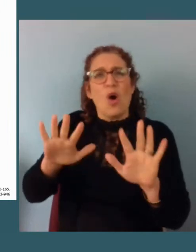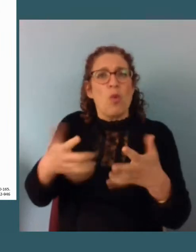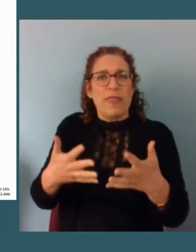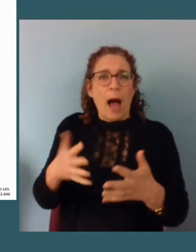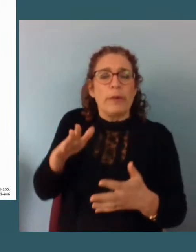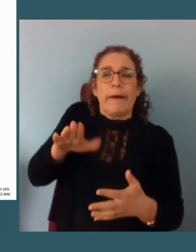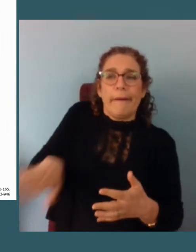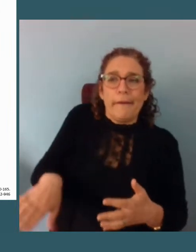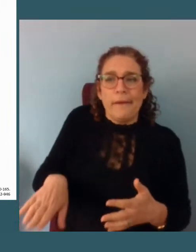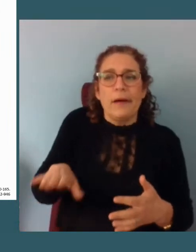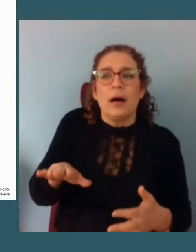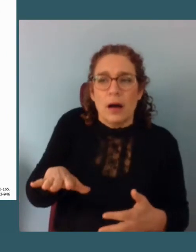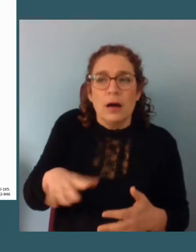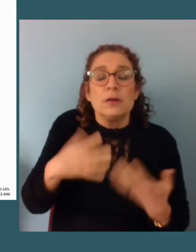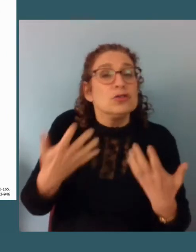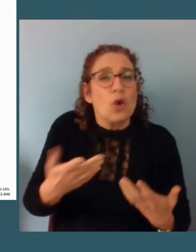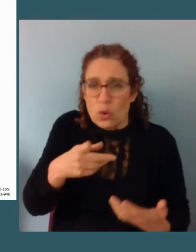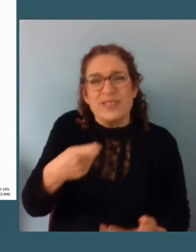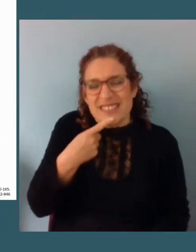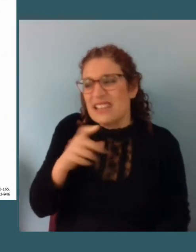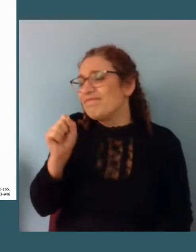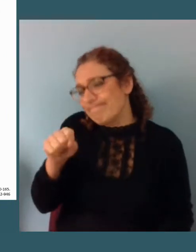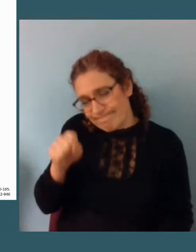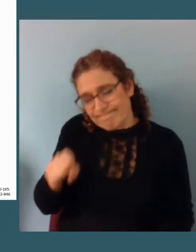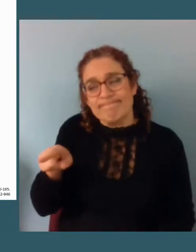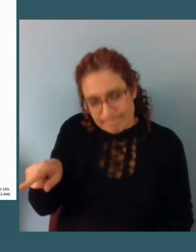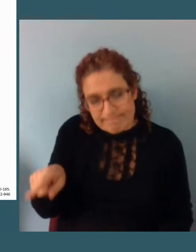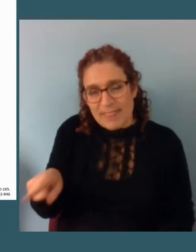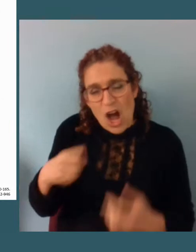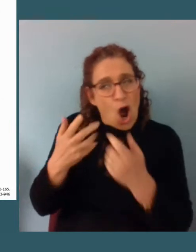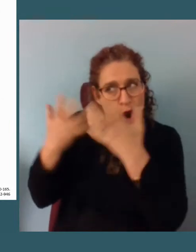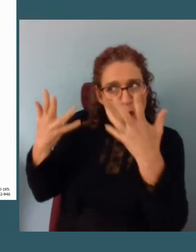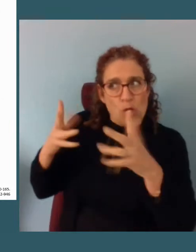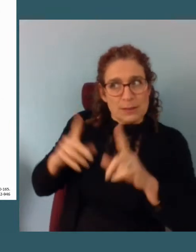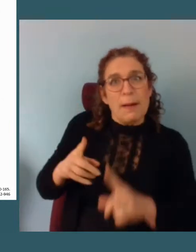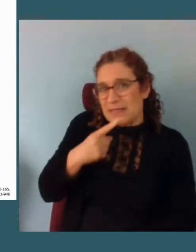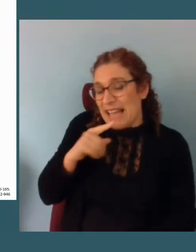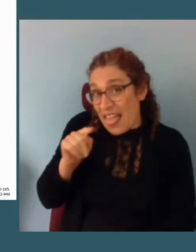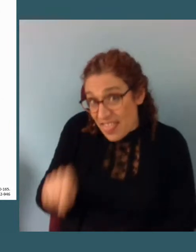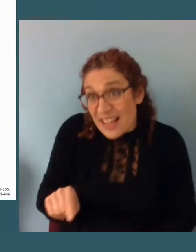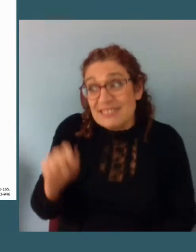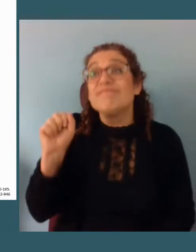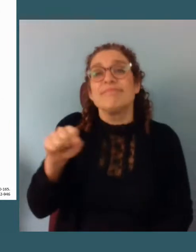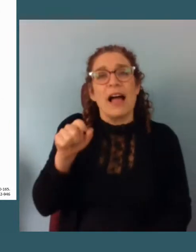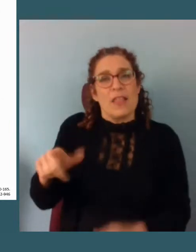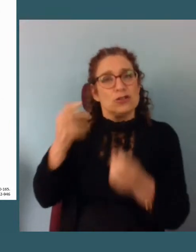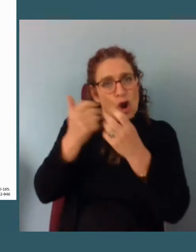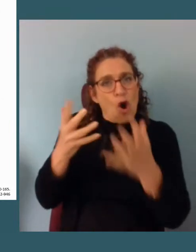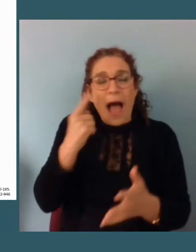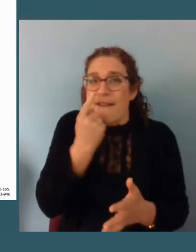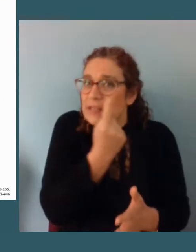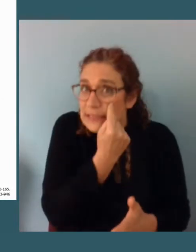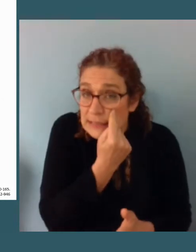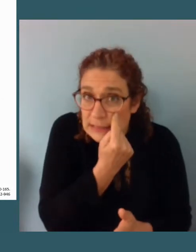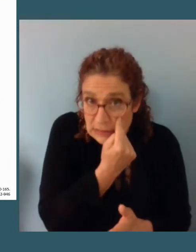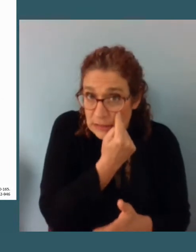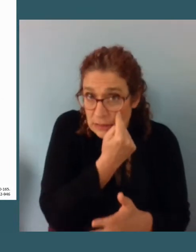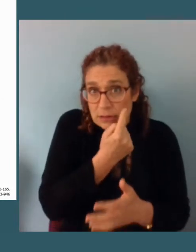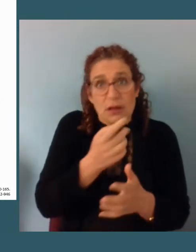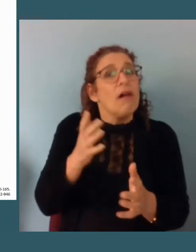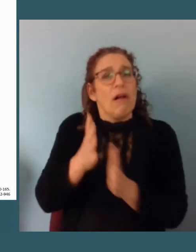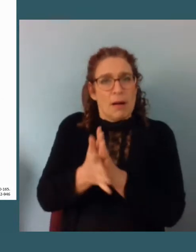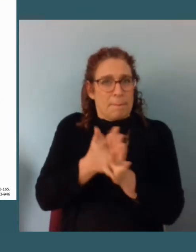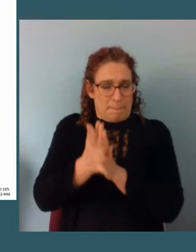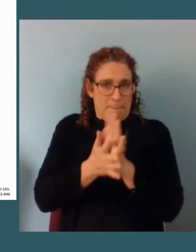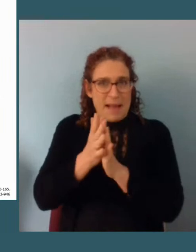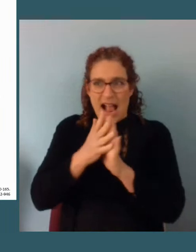like, this is not unusual, there is quite a lot of evidence, and then direct them to